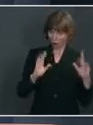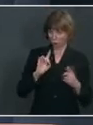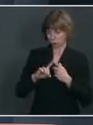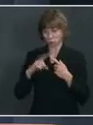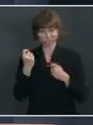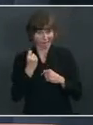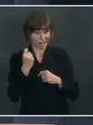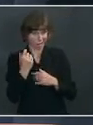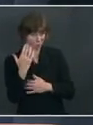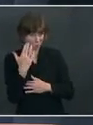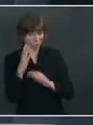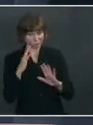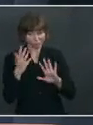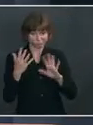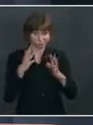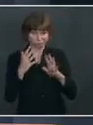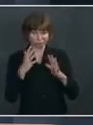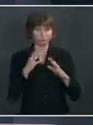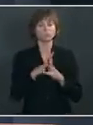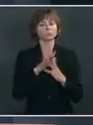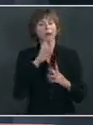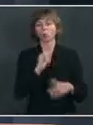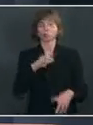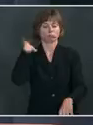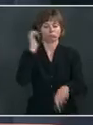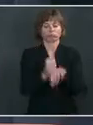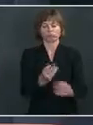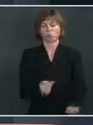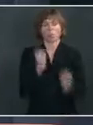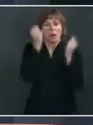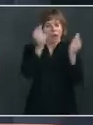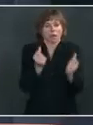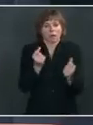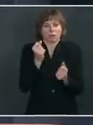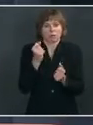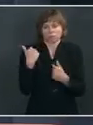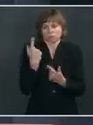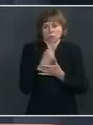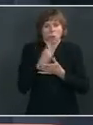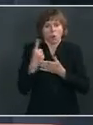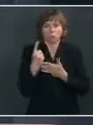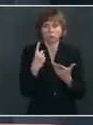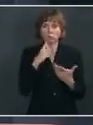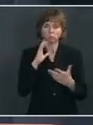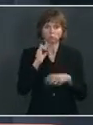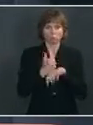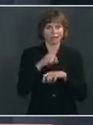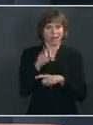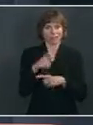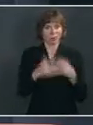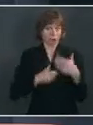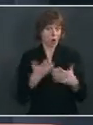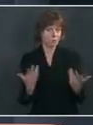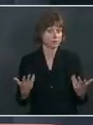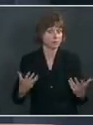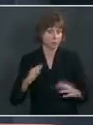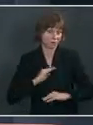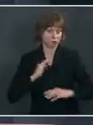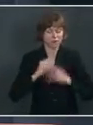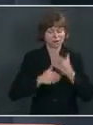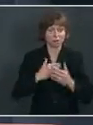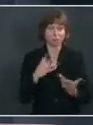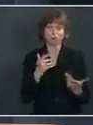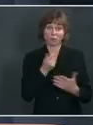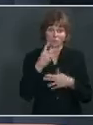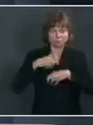close, and was put into place very quickly over the course of a week to stand up the necessary process. I mean, it takes a little bit of time to put these restrictions in